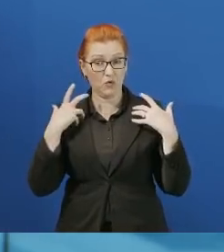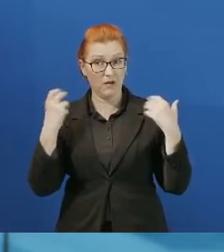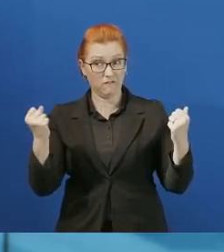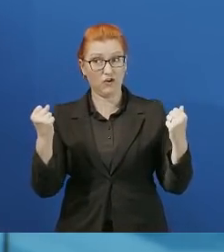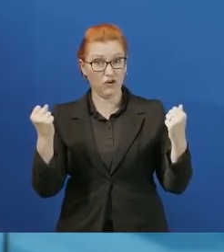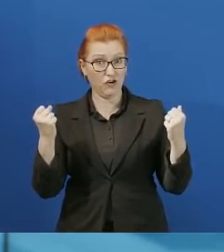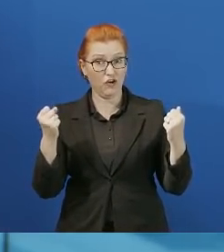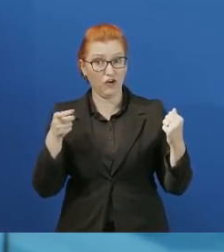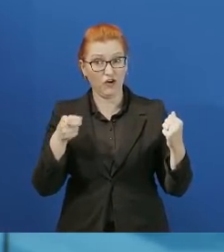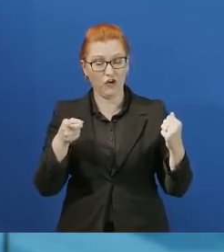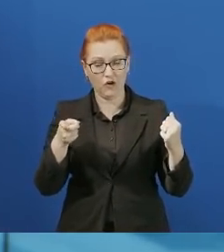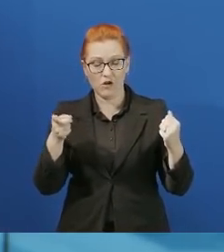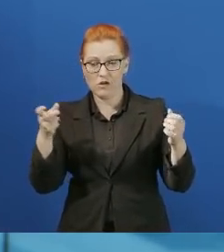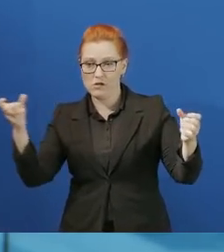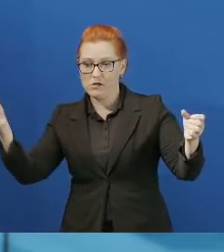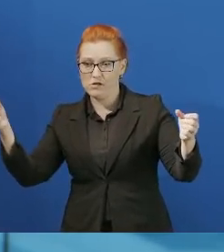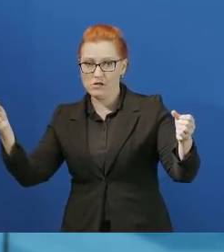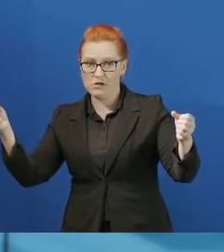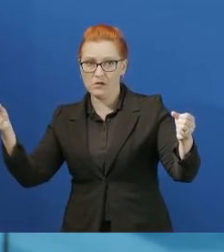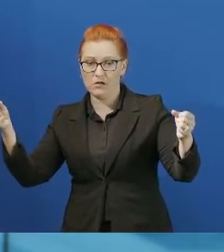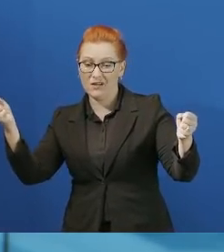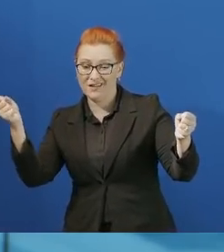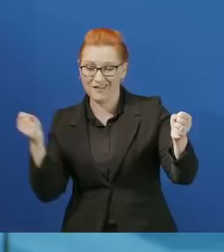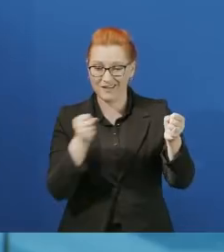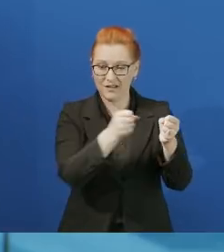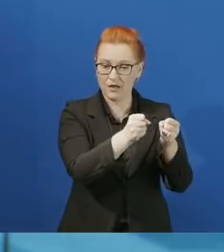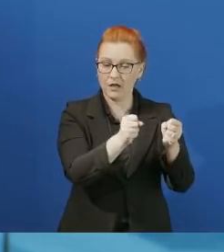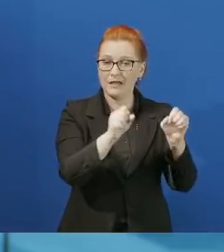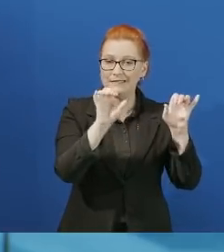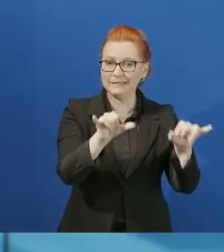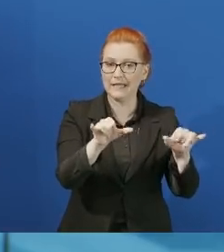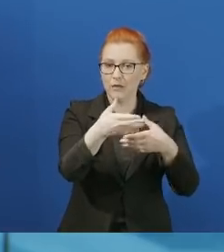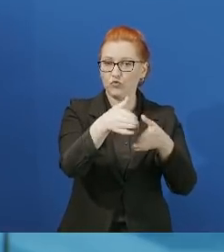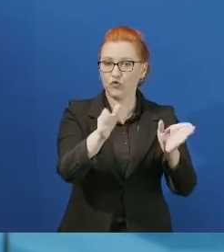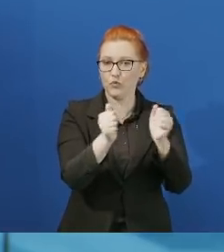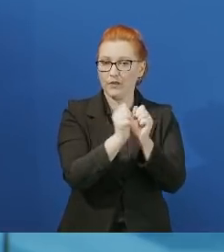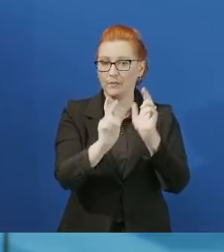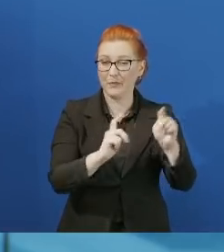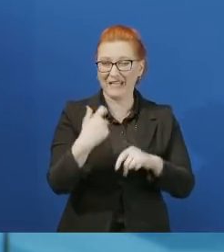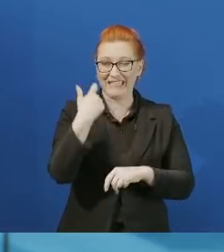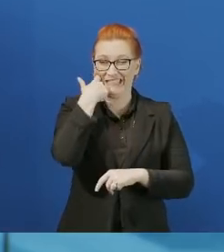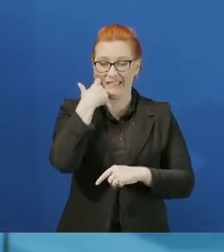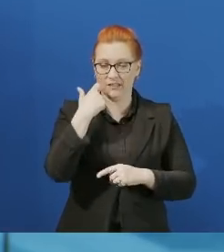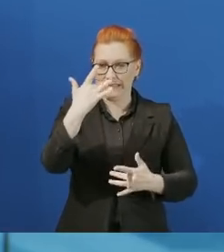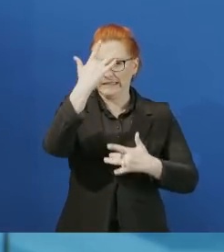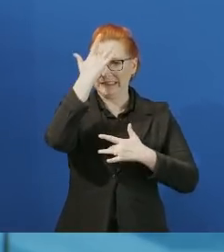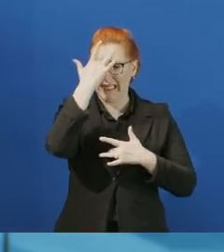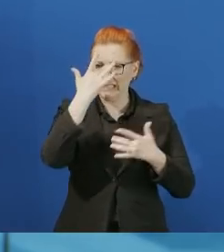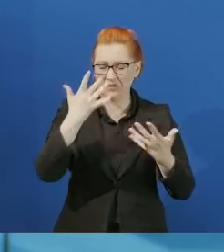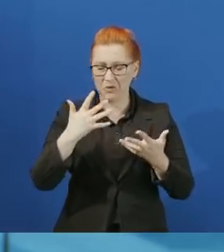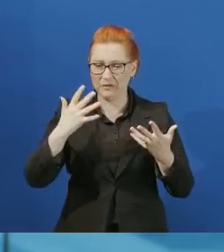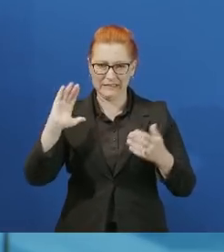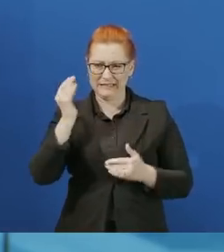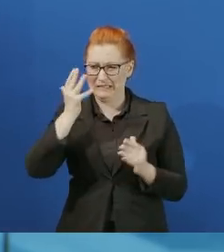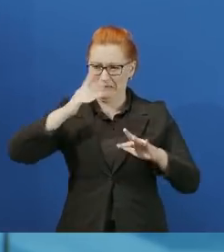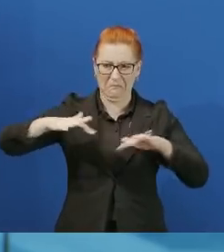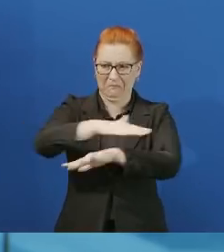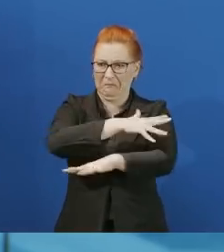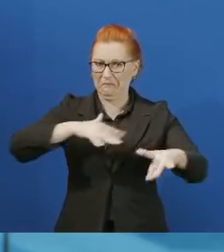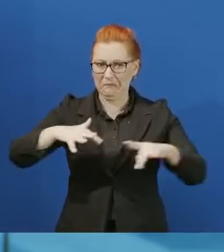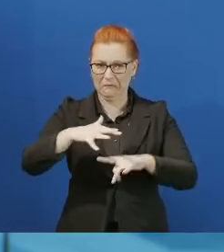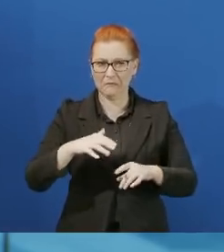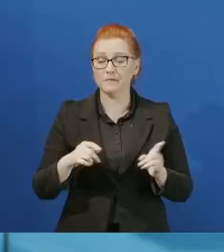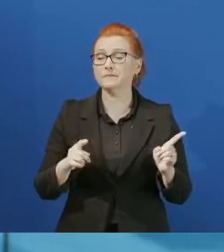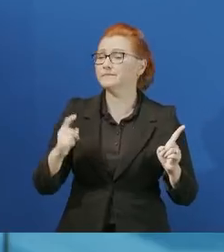are being placed with the people who have just contracted the disease. Well, listen, we want to see everybody inside the Department